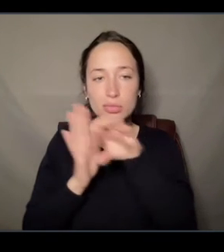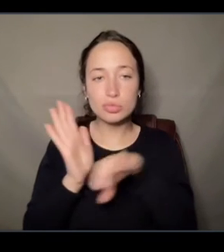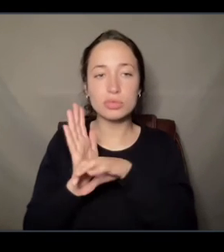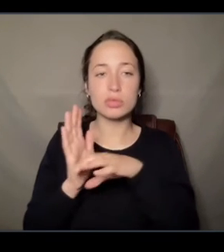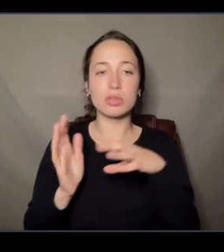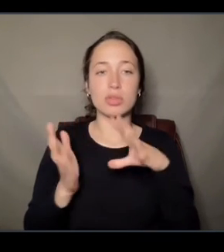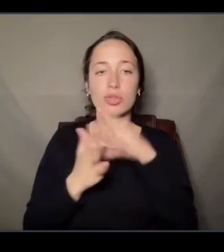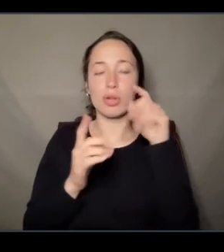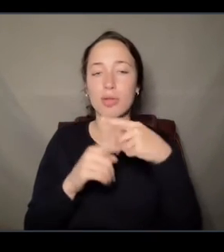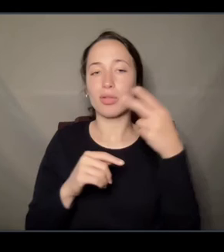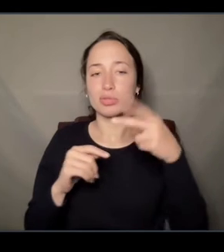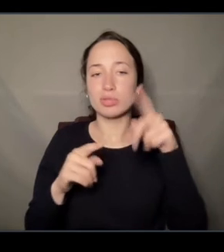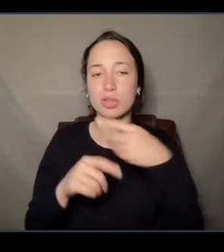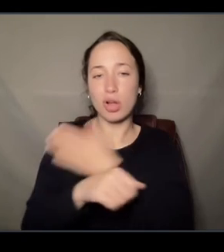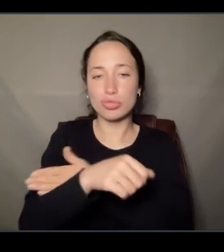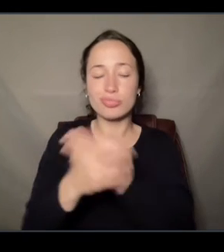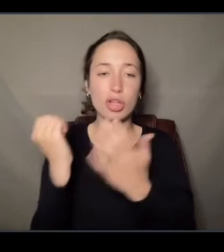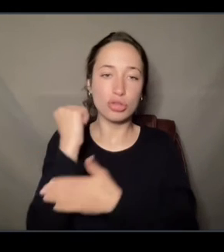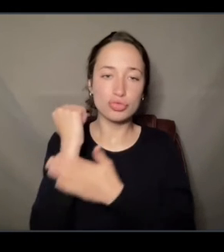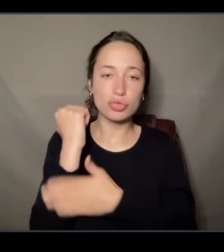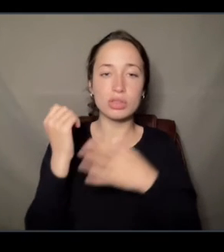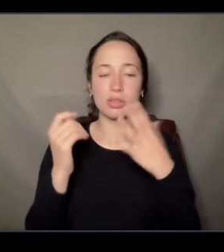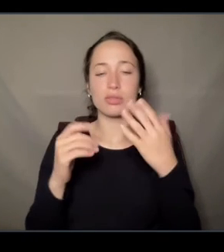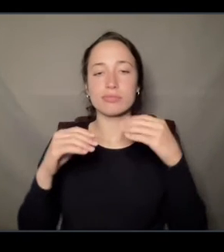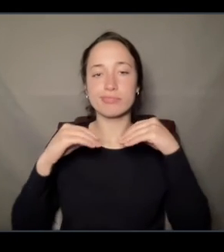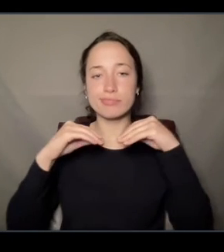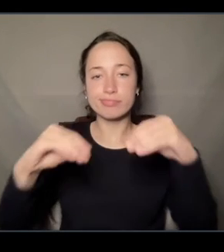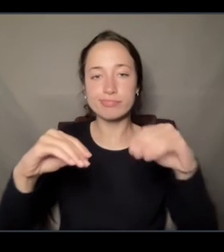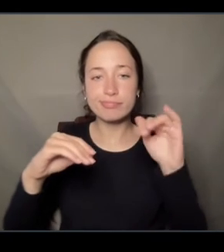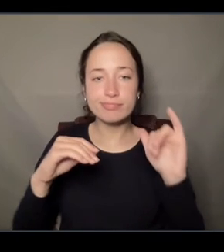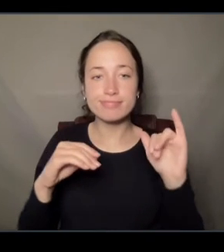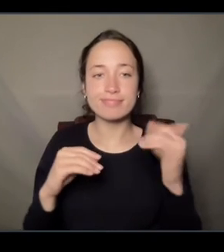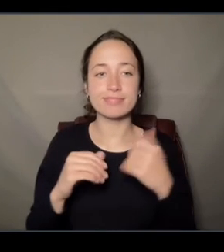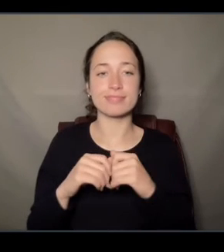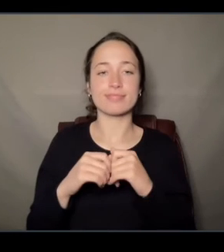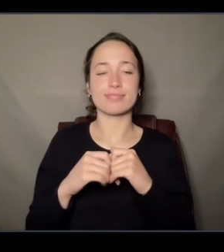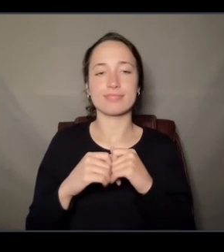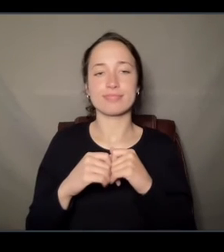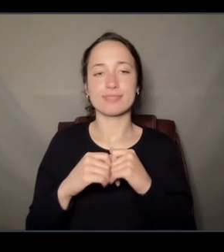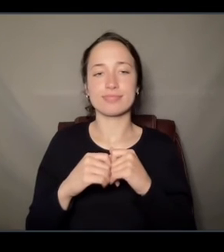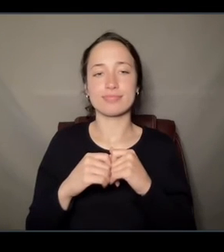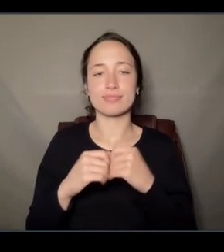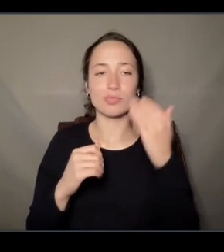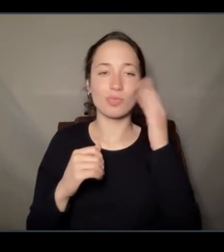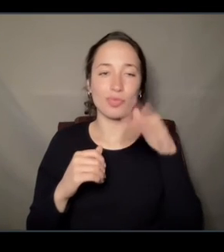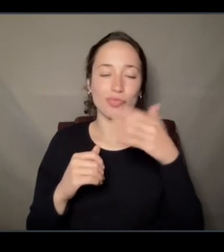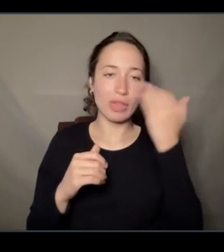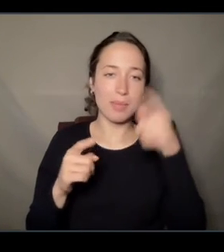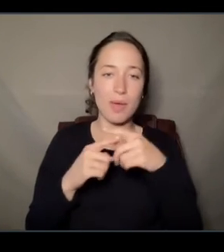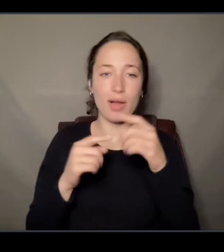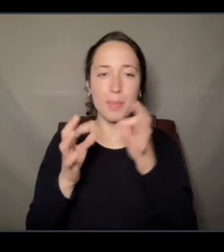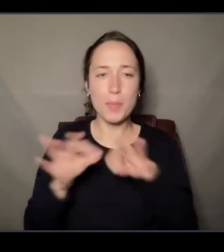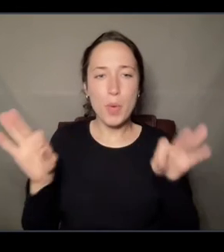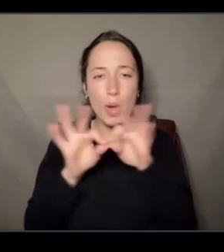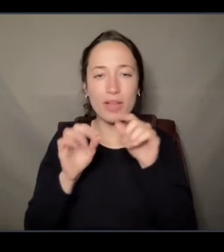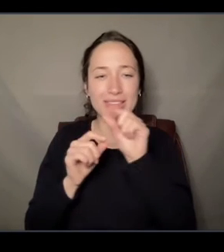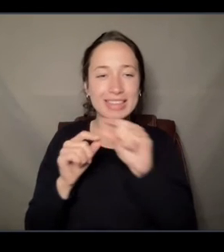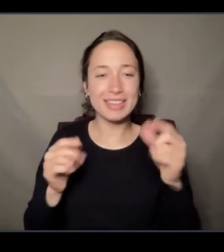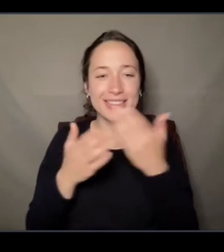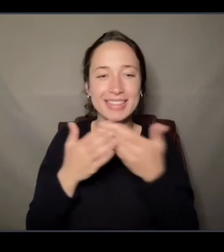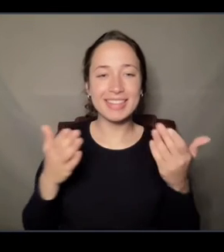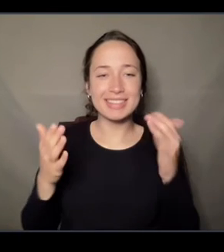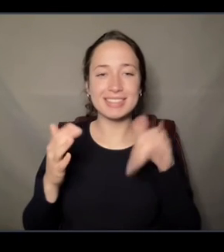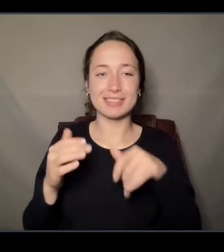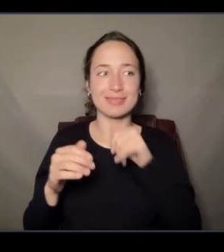about the Constitution and the history of the country and move forward. You know, we forget the importance of these